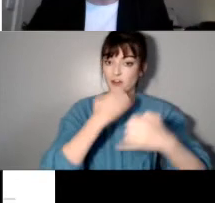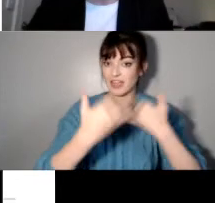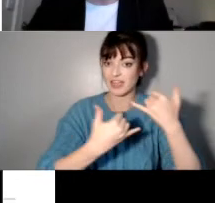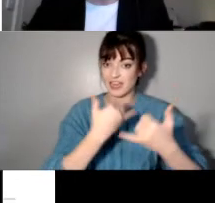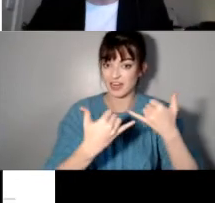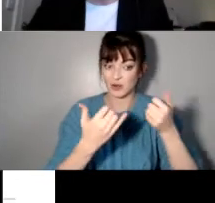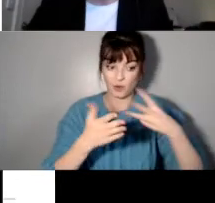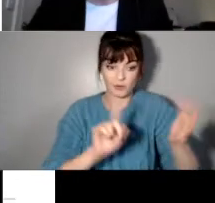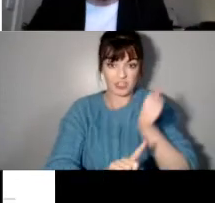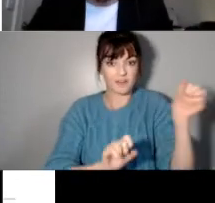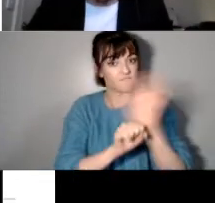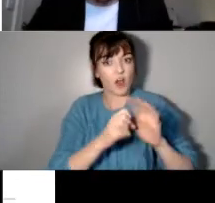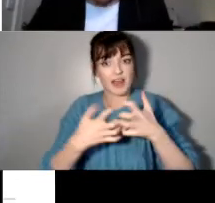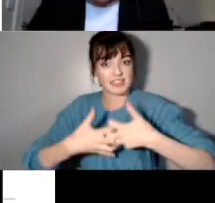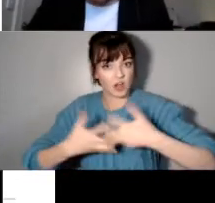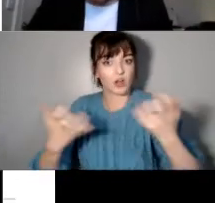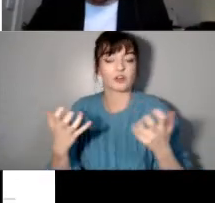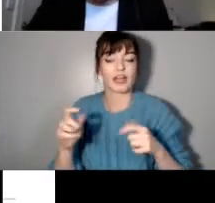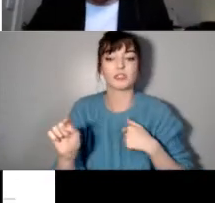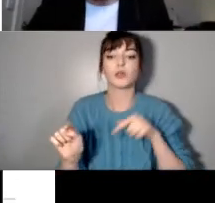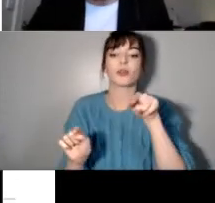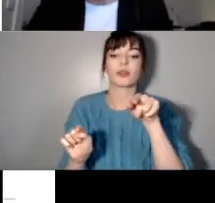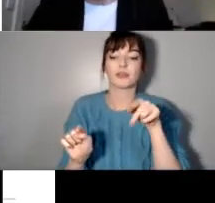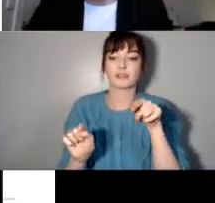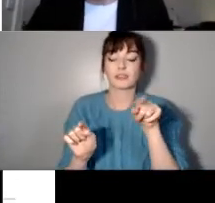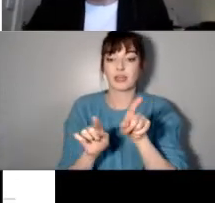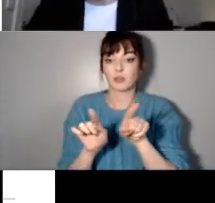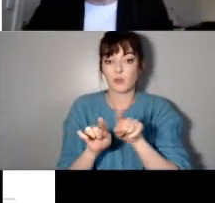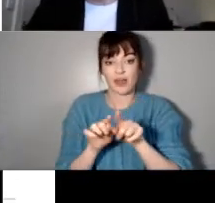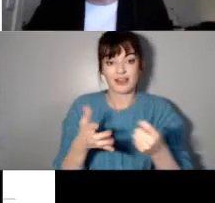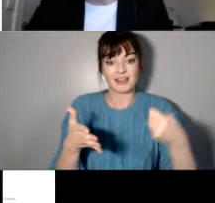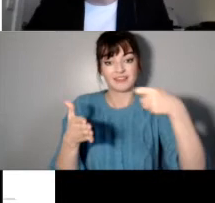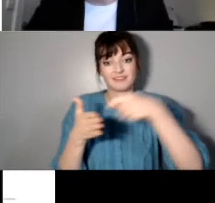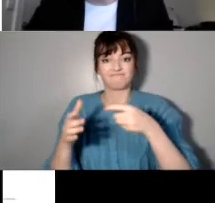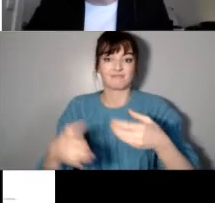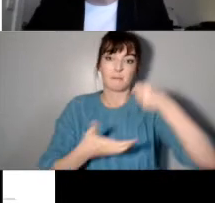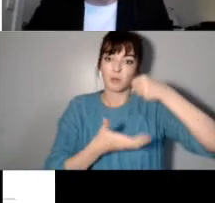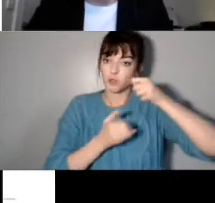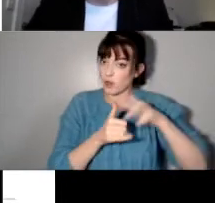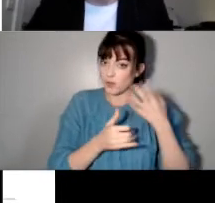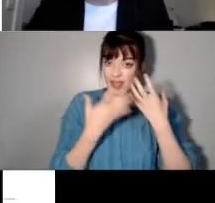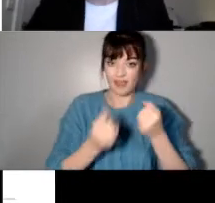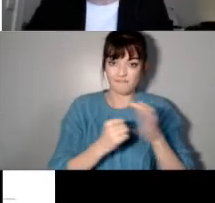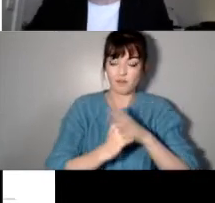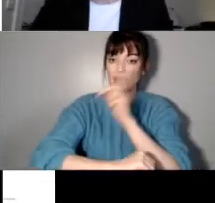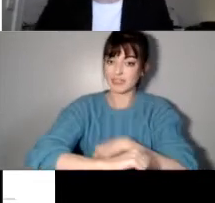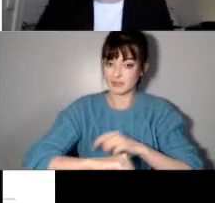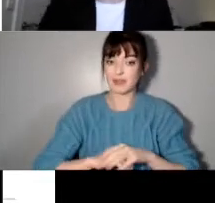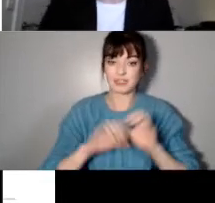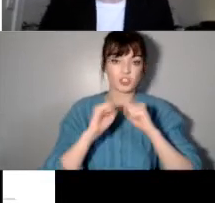full decongregation. So that's in addition to the existing budget for disability residential care.